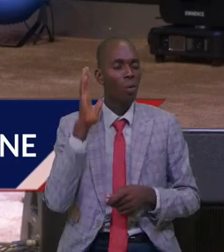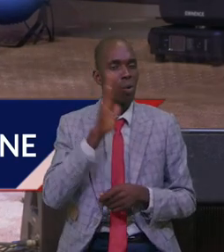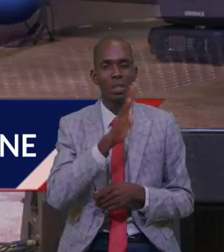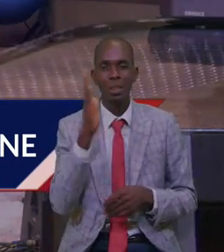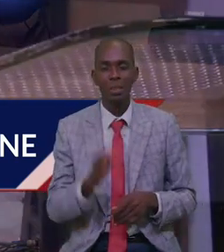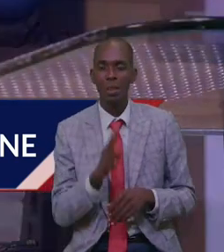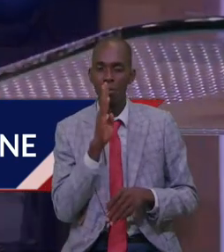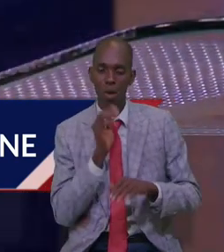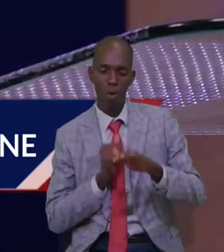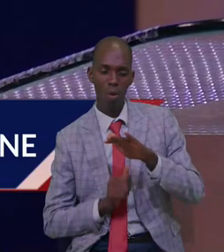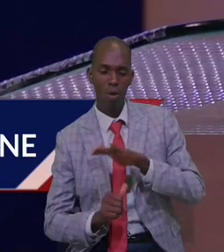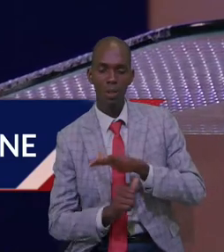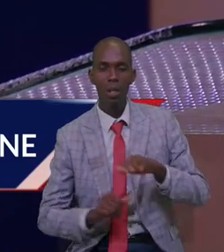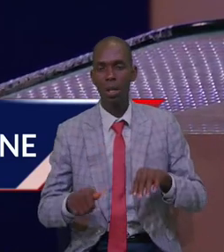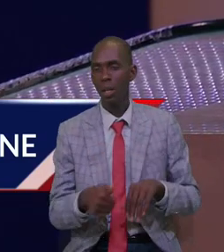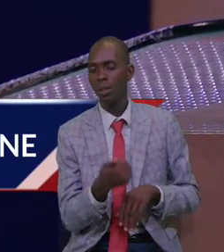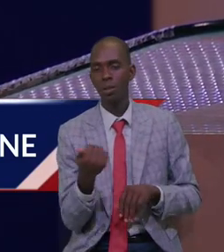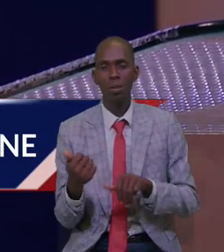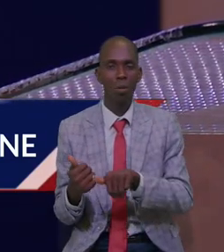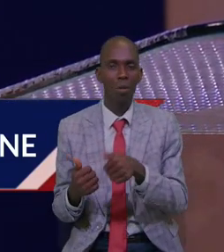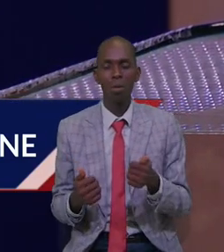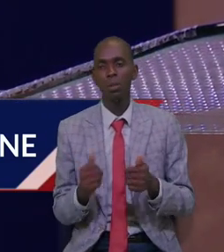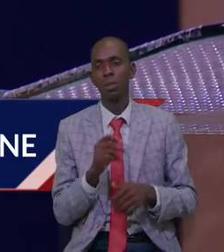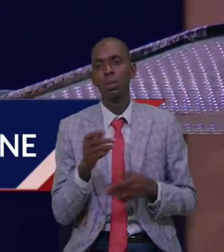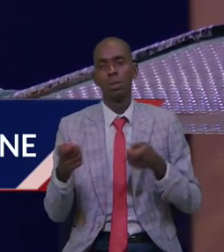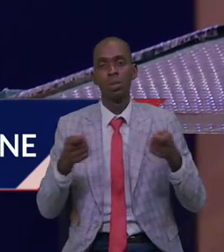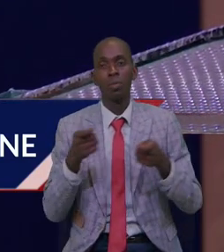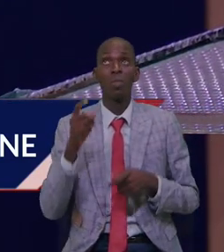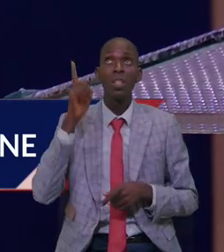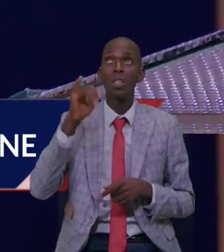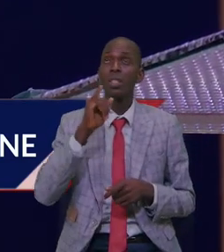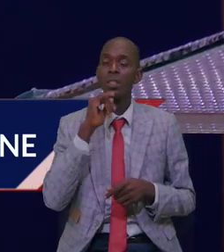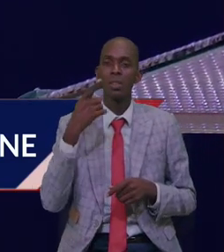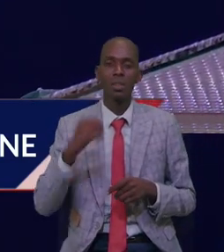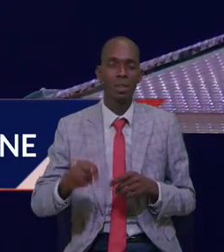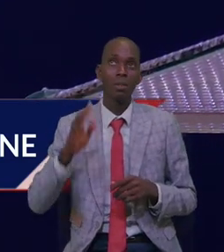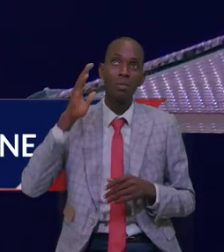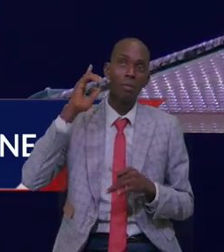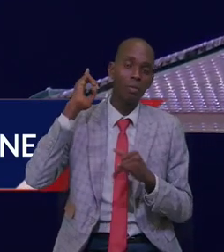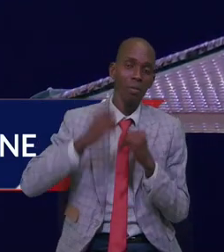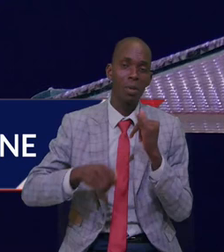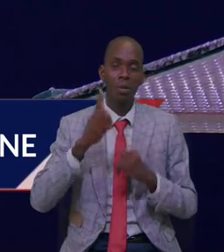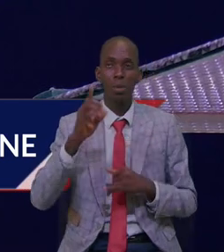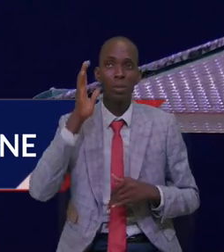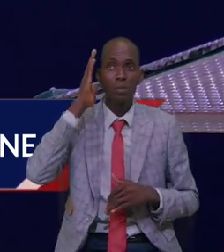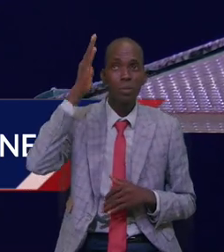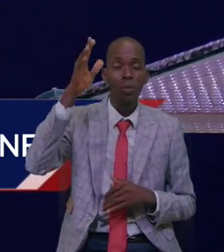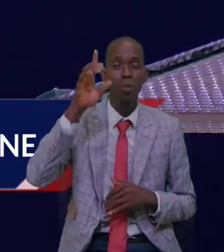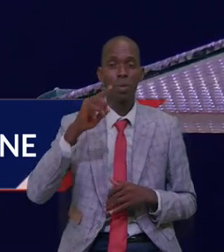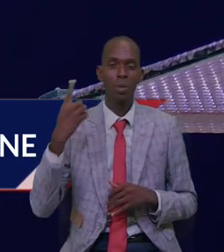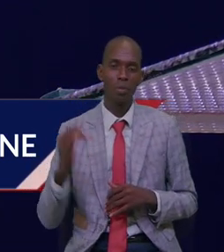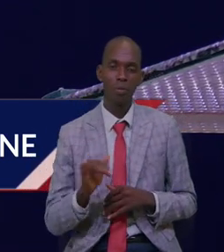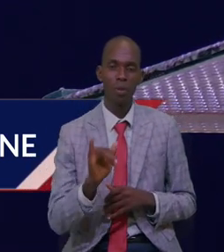any other dominion. He's the final one. He's the future one. He's the forever one that will